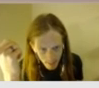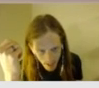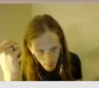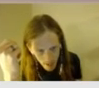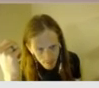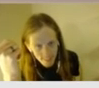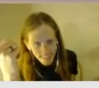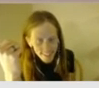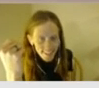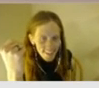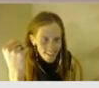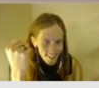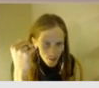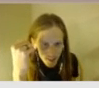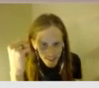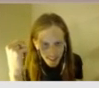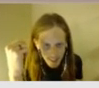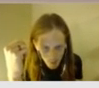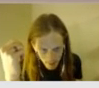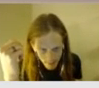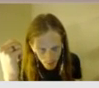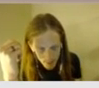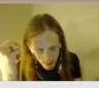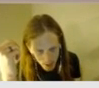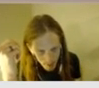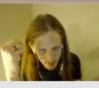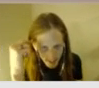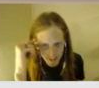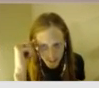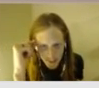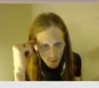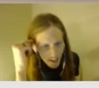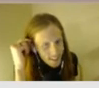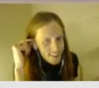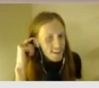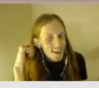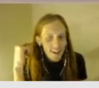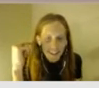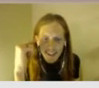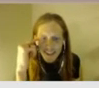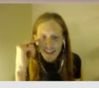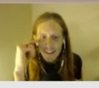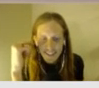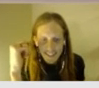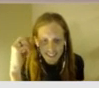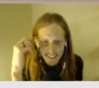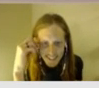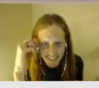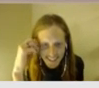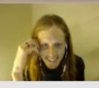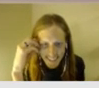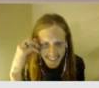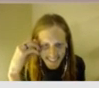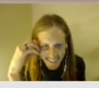in. Yeah. Hi, wife. James says hello. Hi. We'll talk to you about photography too if you want. Oh yeah, I said she's my editor.